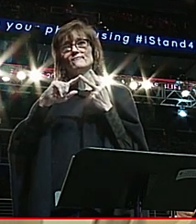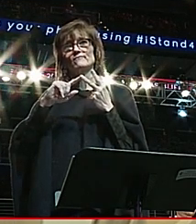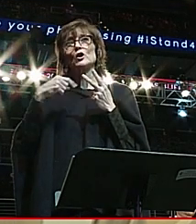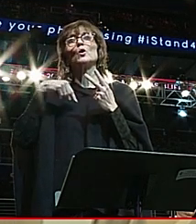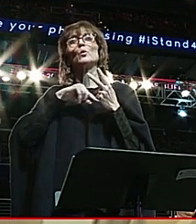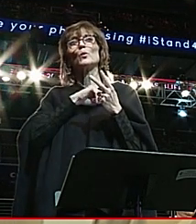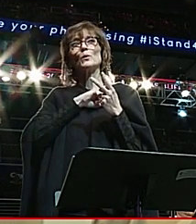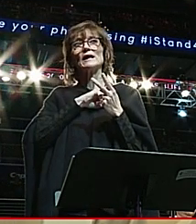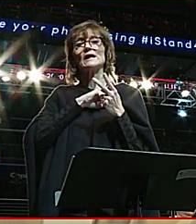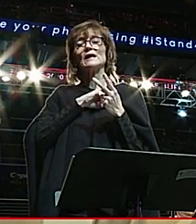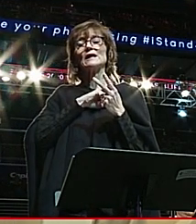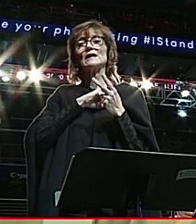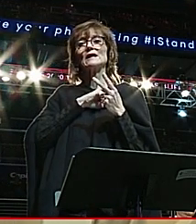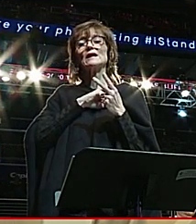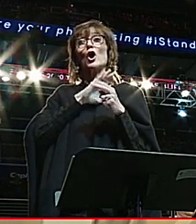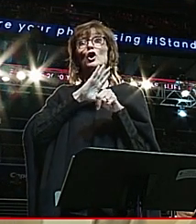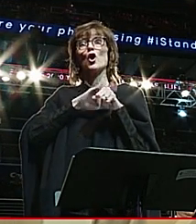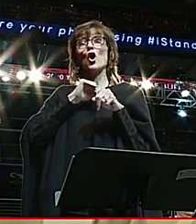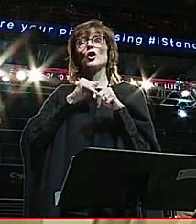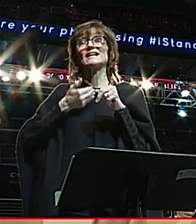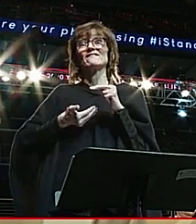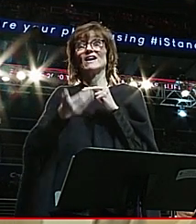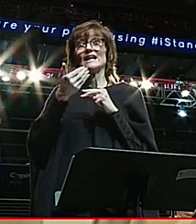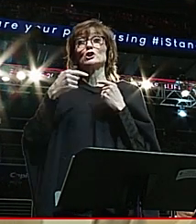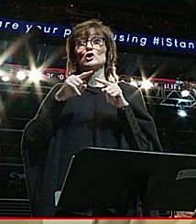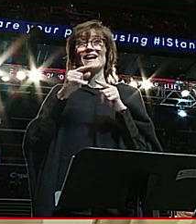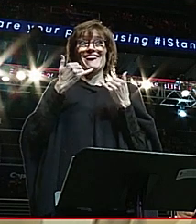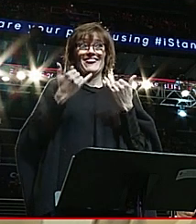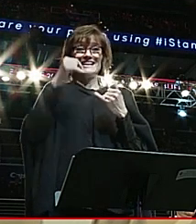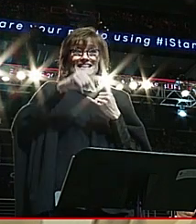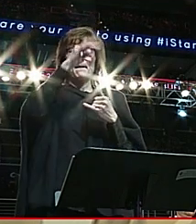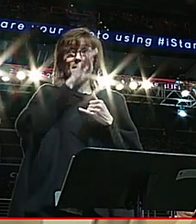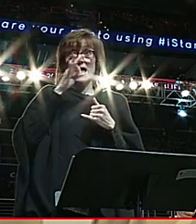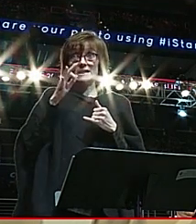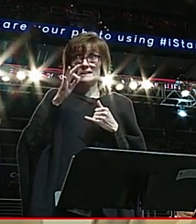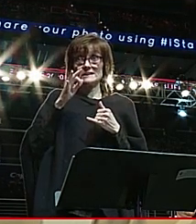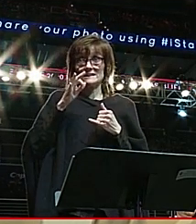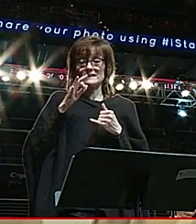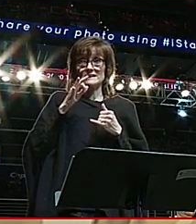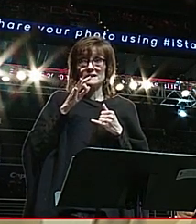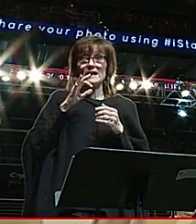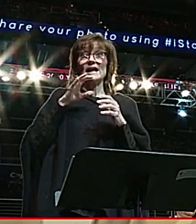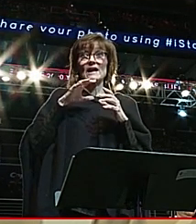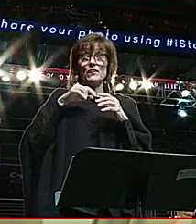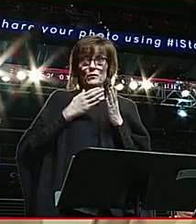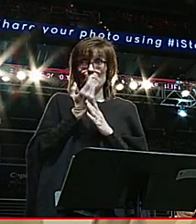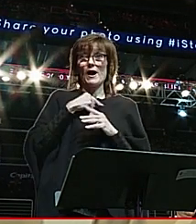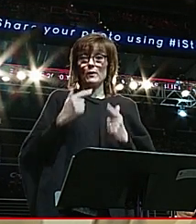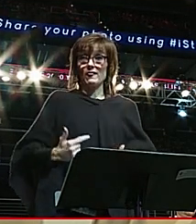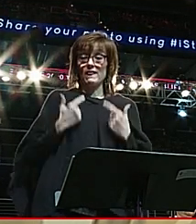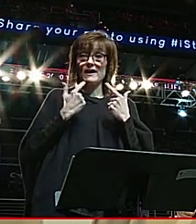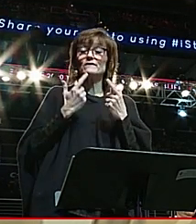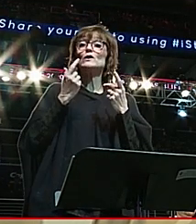we are called in this Mass, in this pilgrimage, in our life, to an encounter with the one